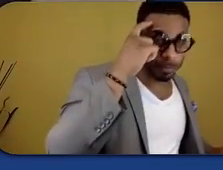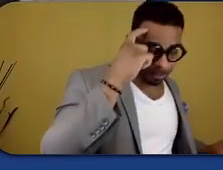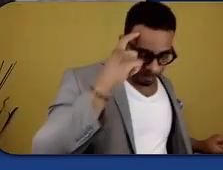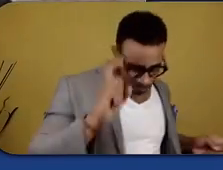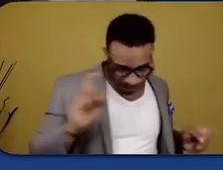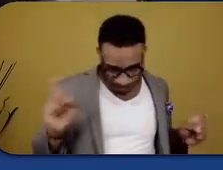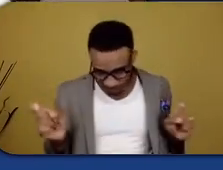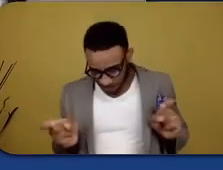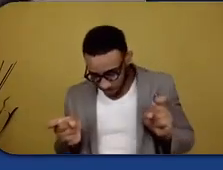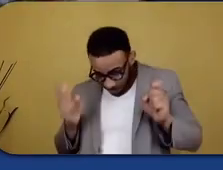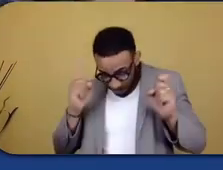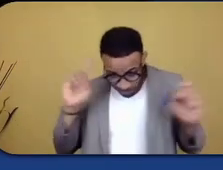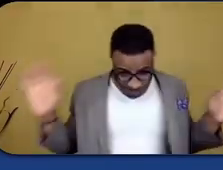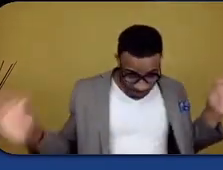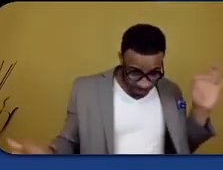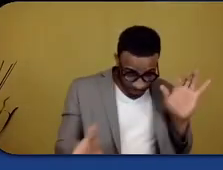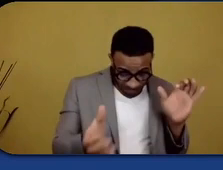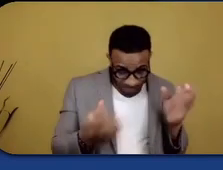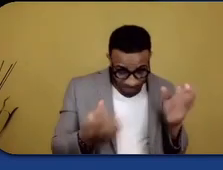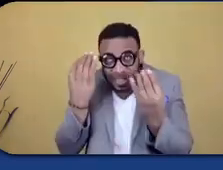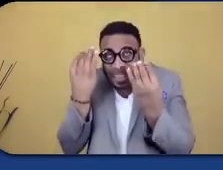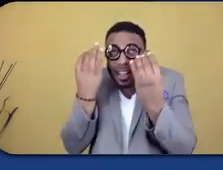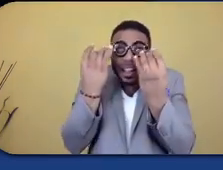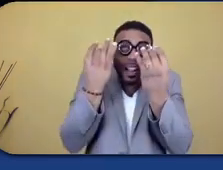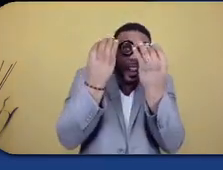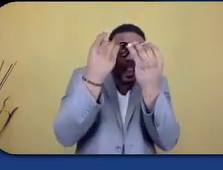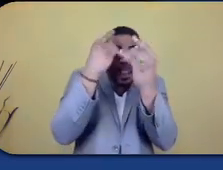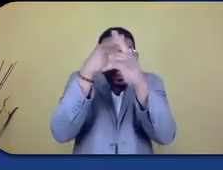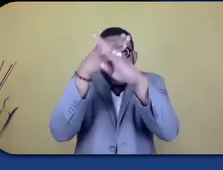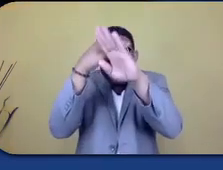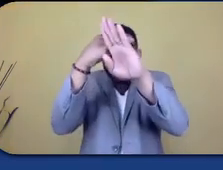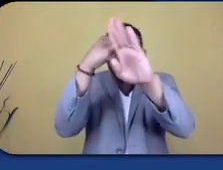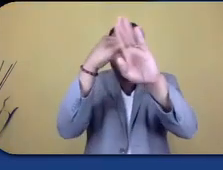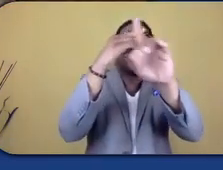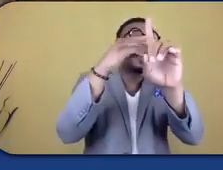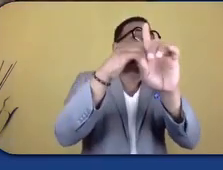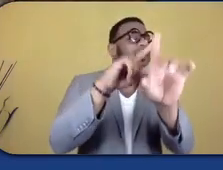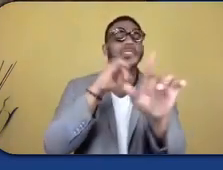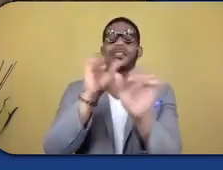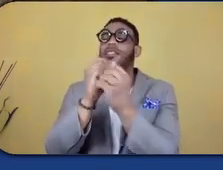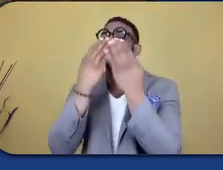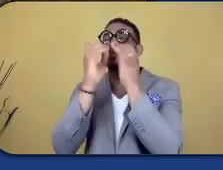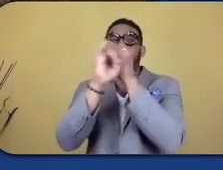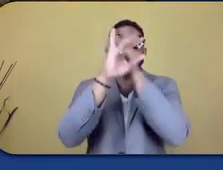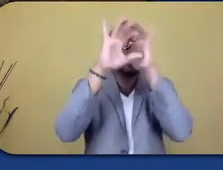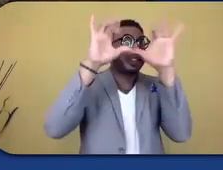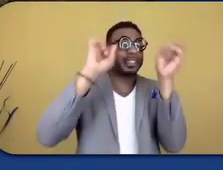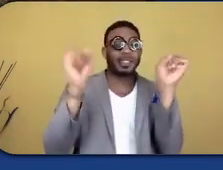mind, change your mind. You better change your mind, change your mind.